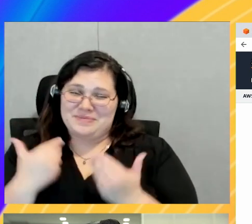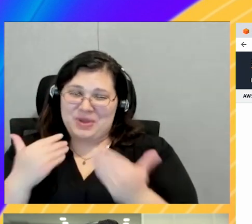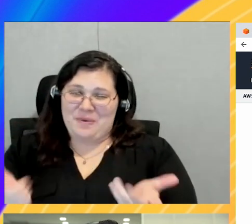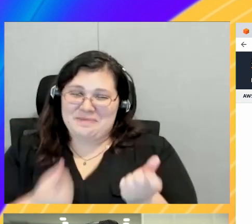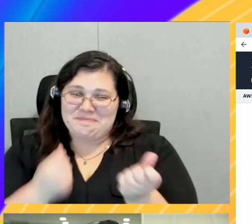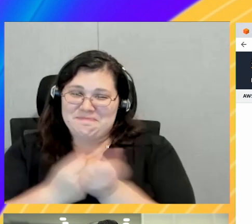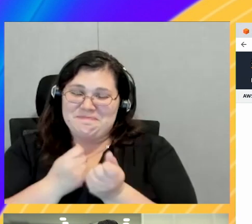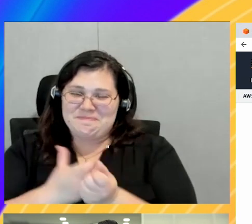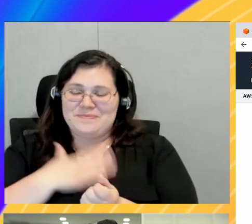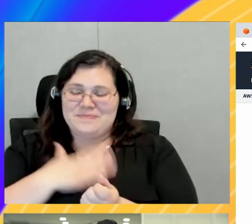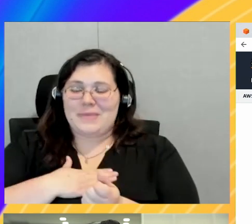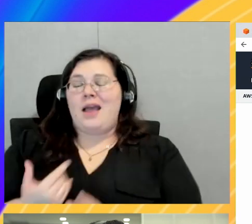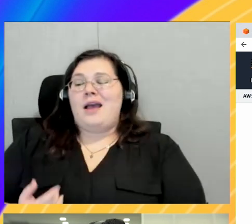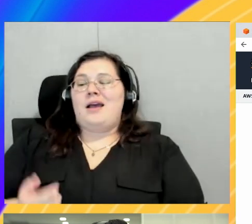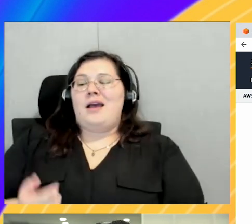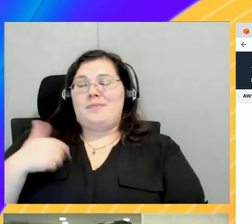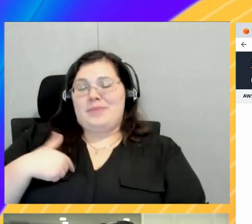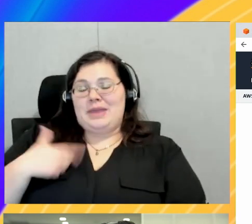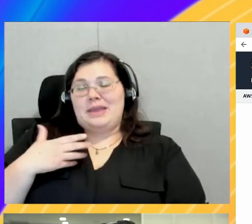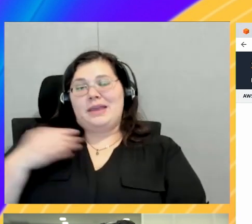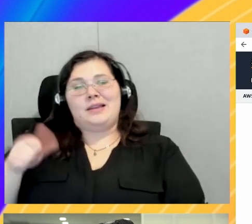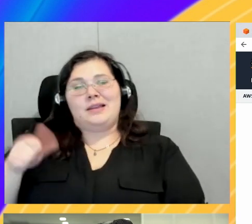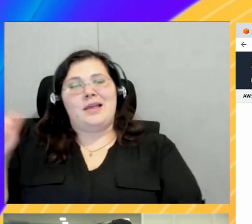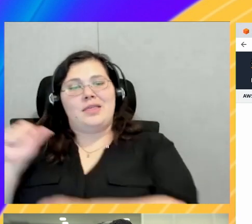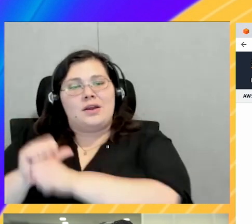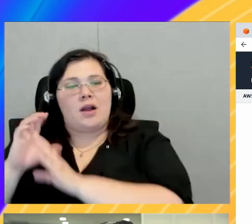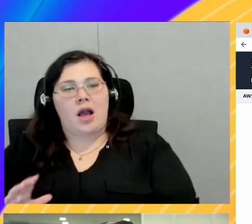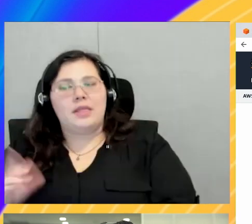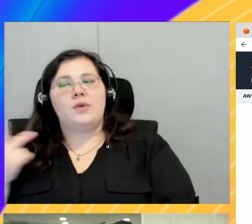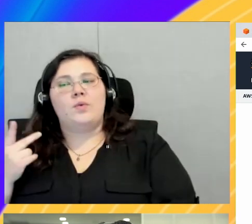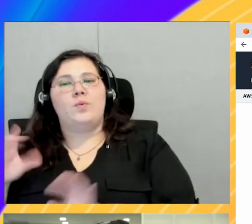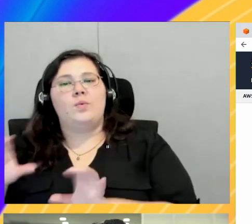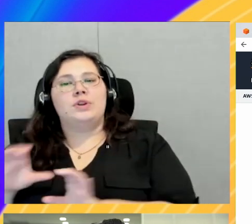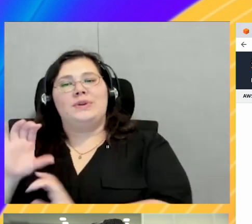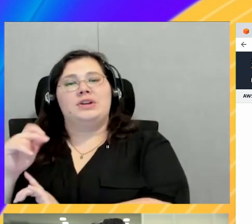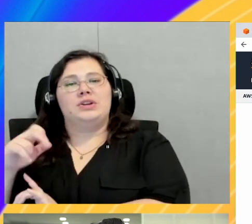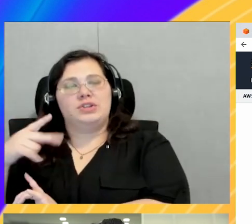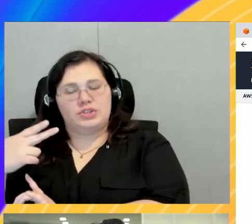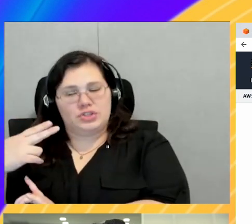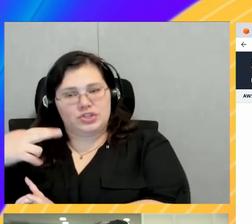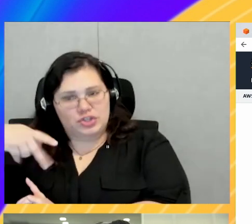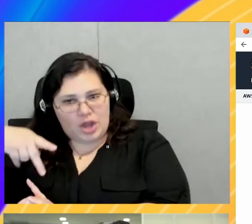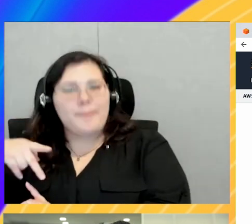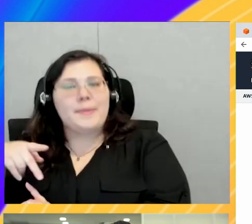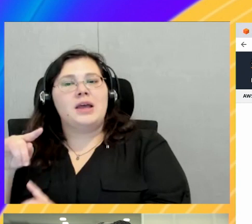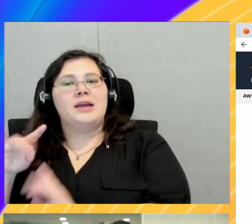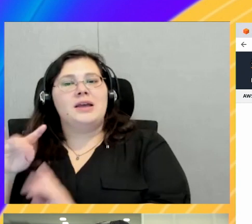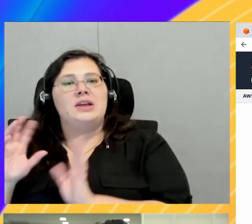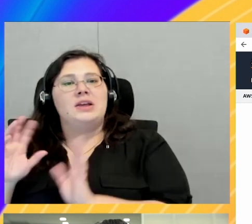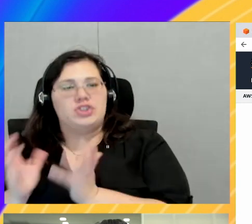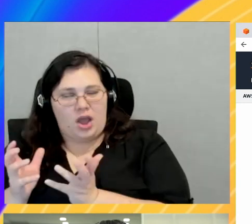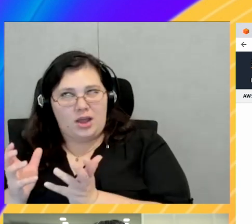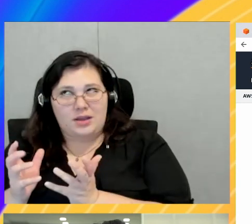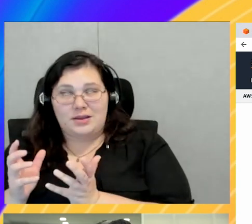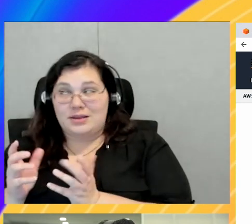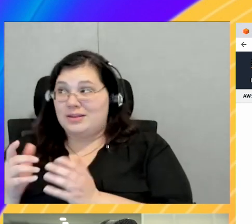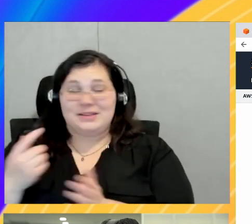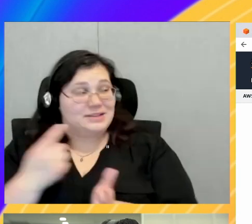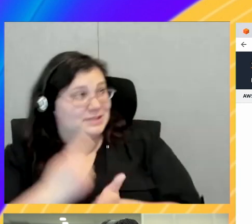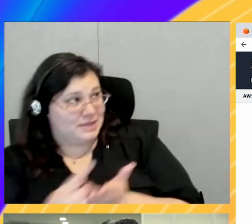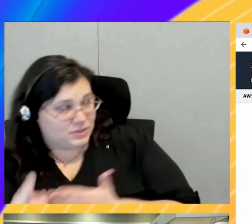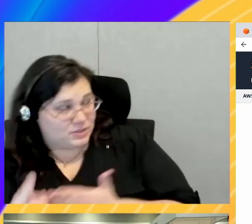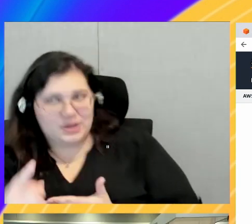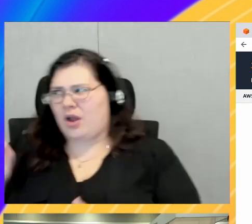talk that repeats at Reinforce this year. That's next week. Oh my gosh, it is next week. Yeah. On the other side